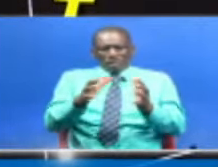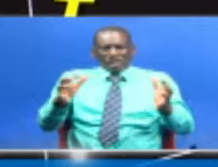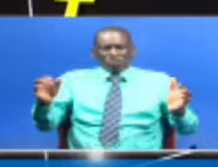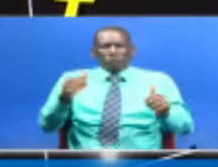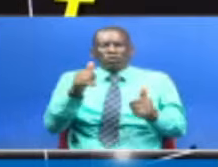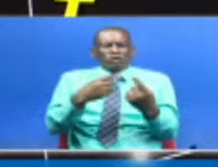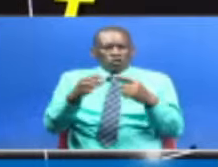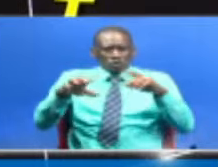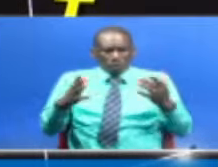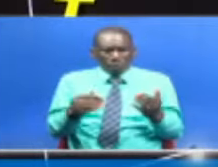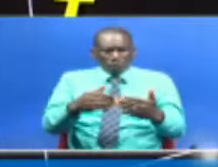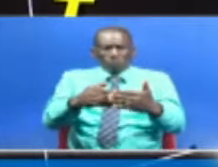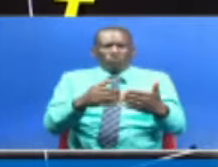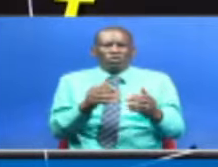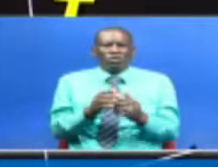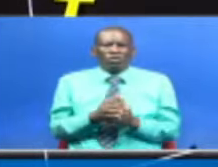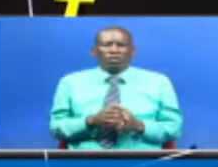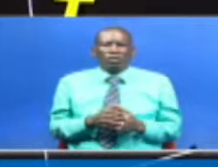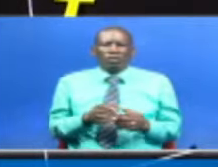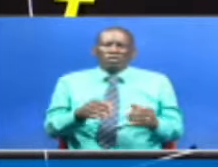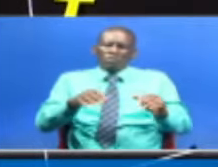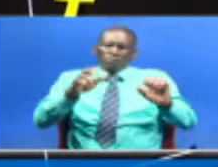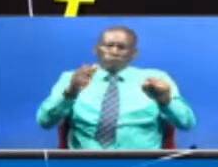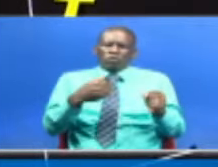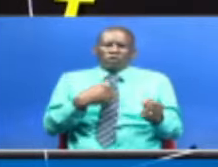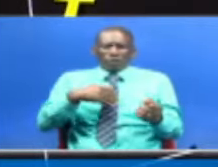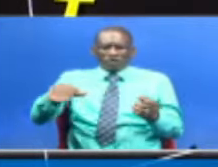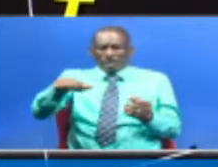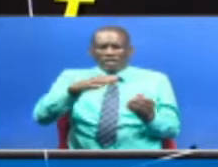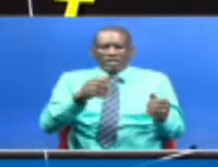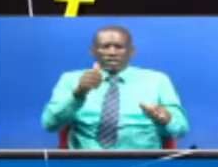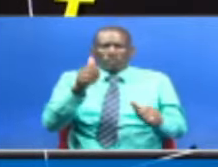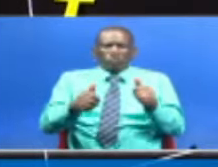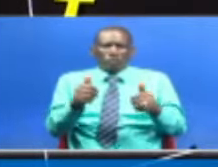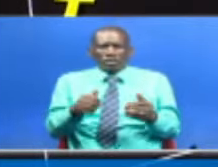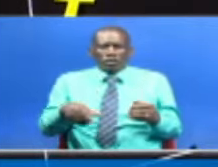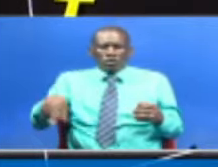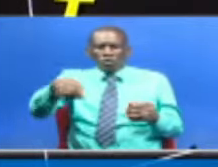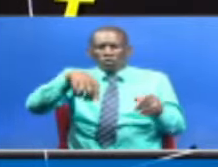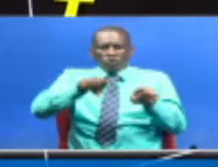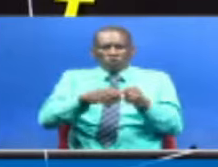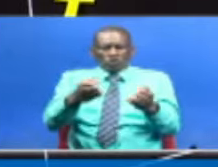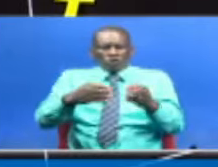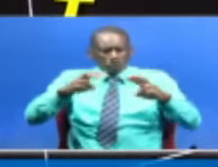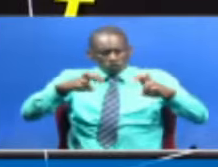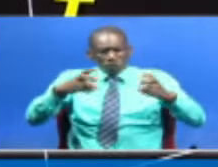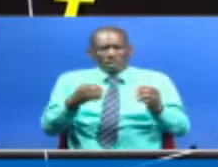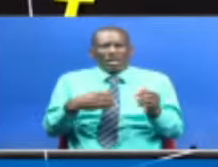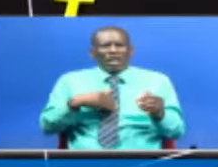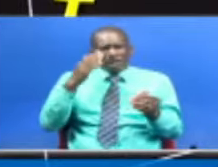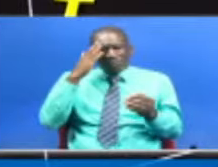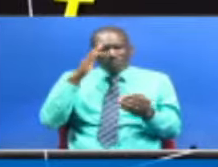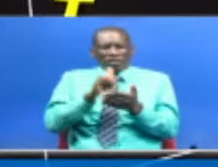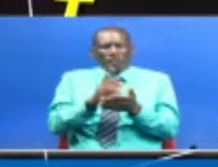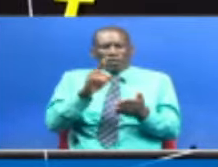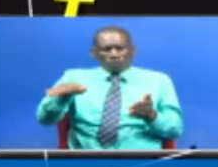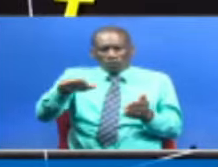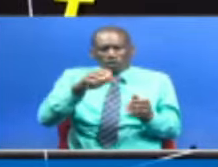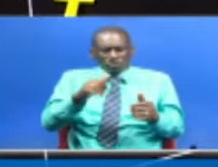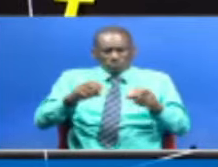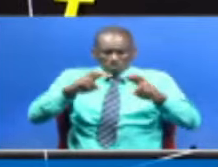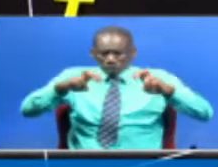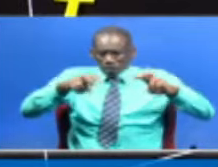talked about earlier, there may be areas that we also need to look into. And I think that is one of the areas that we are looking